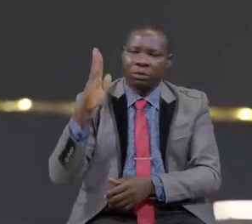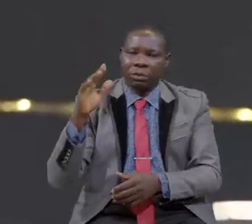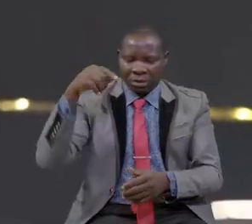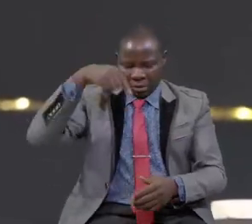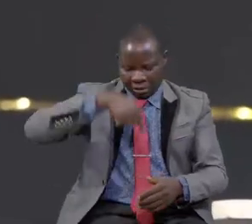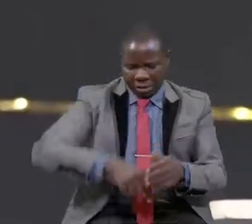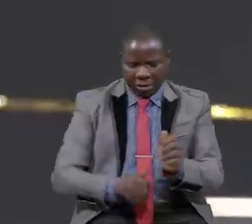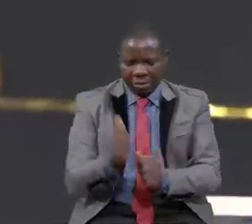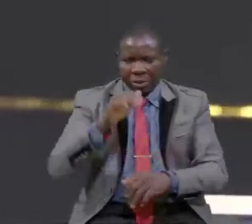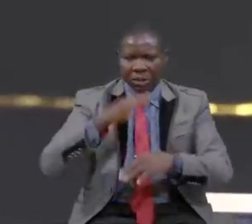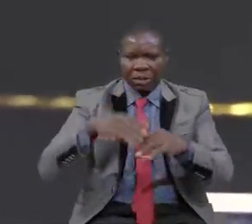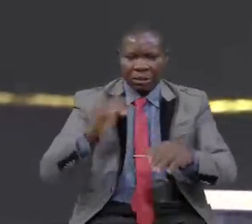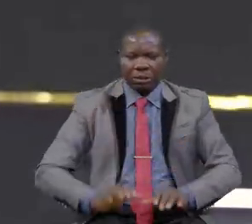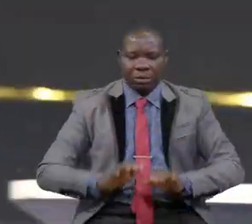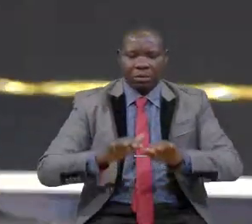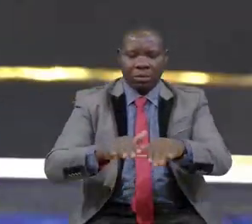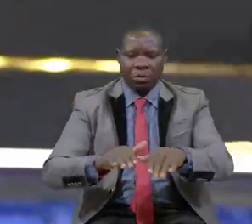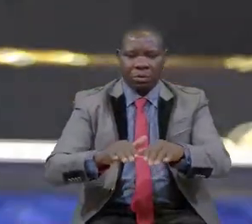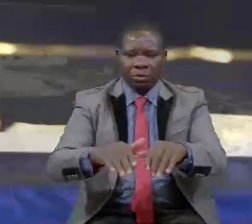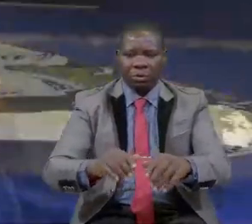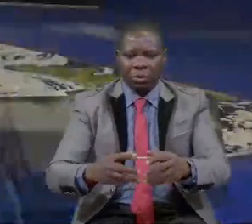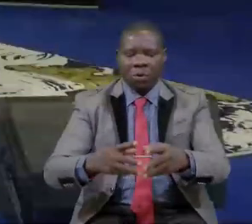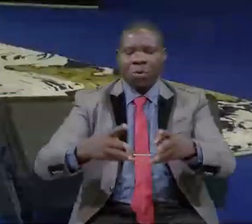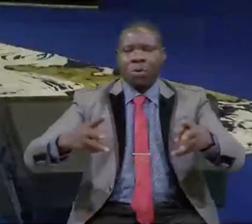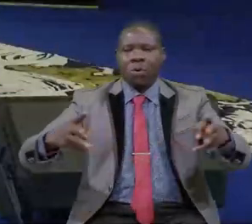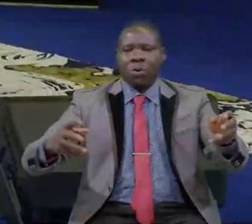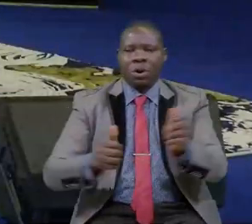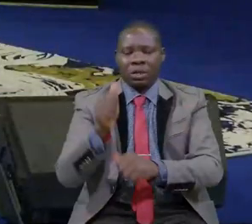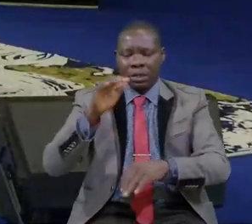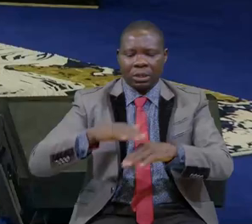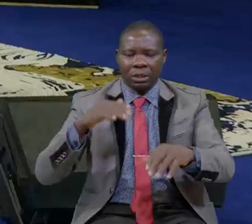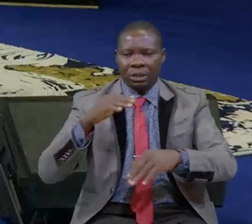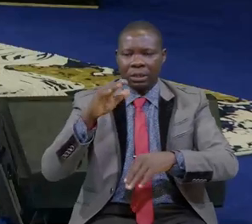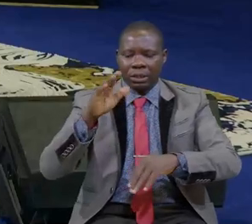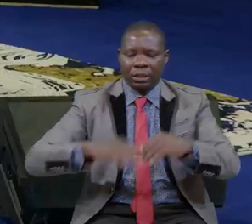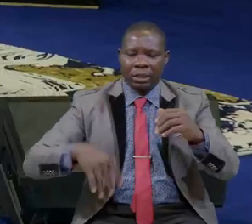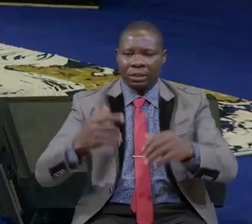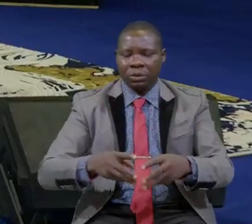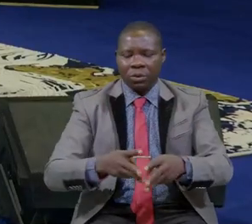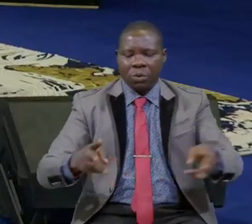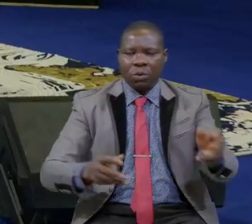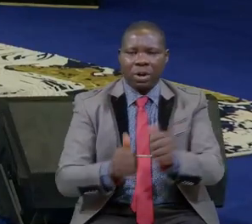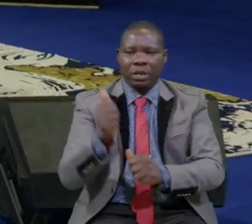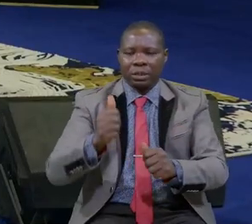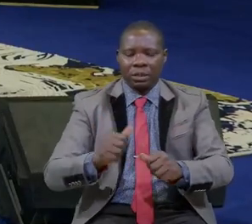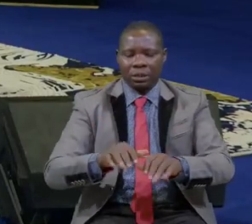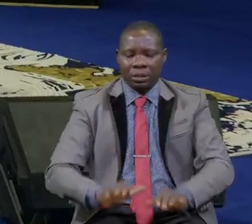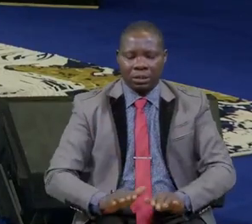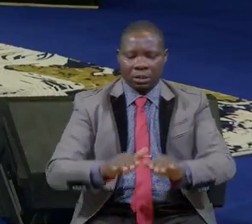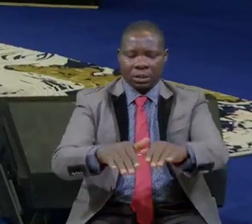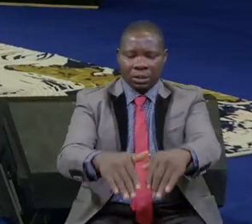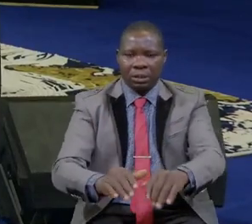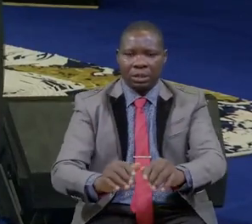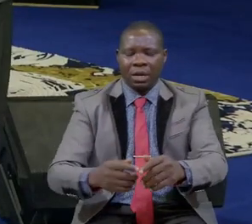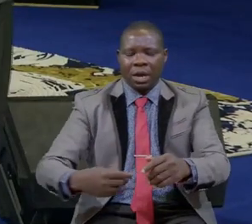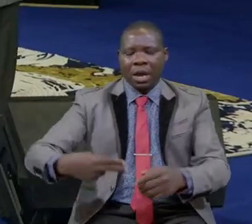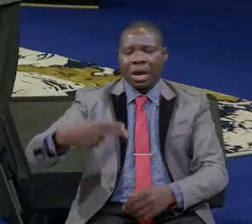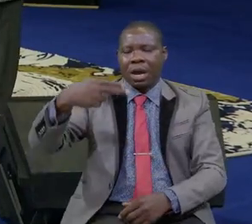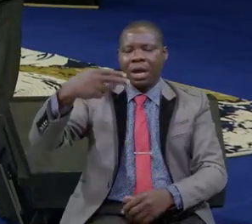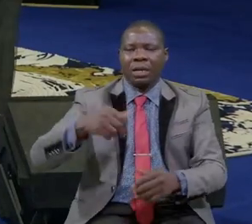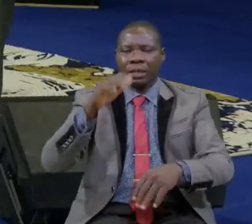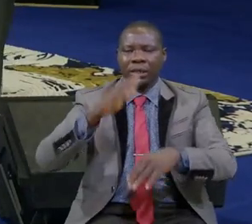ocean, wider than the widest sea, higher than the heavens. We'll be